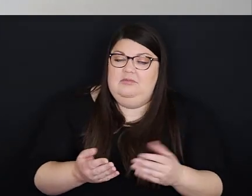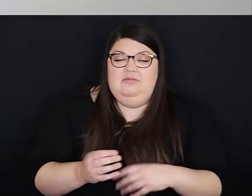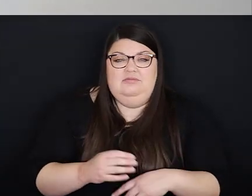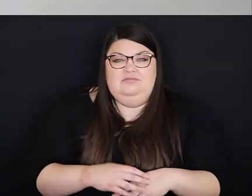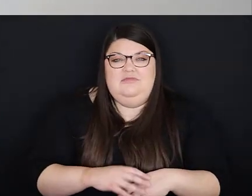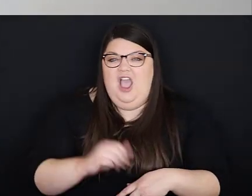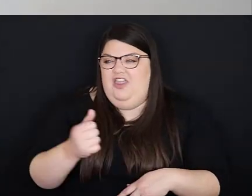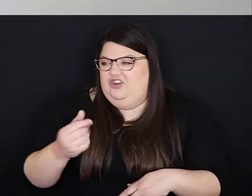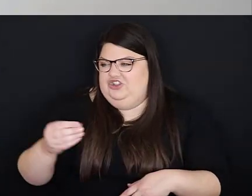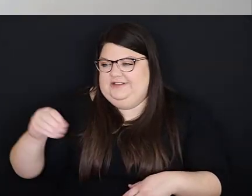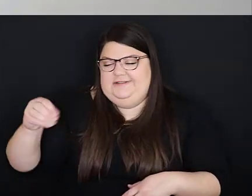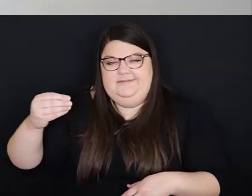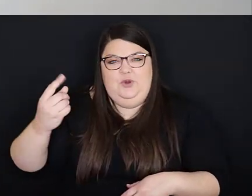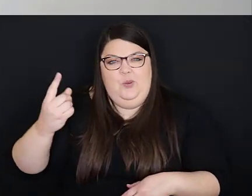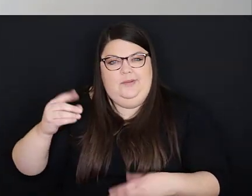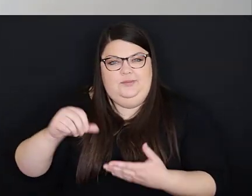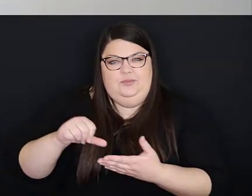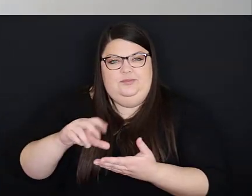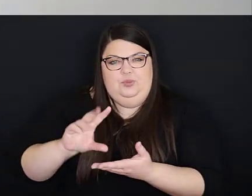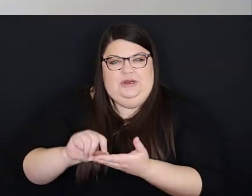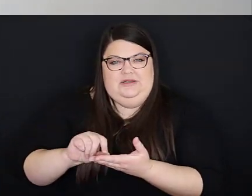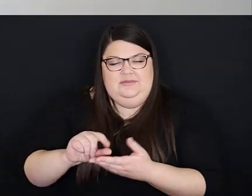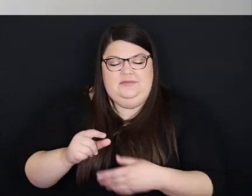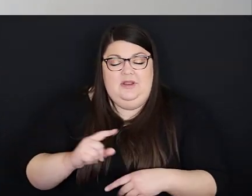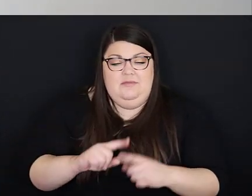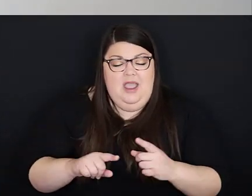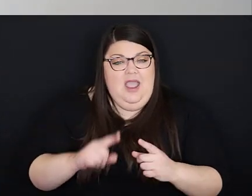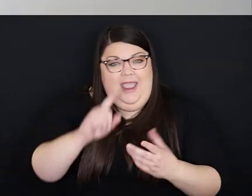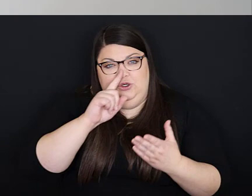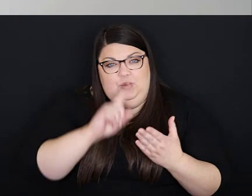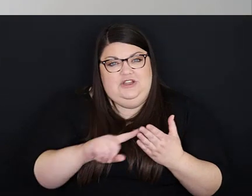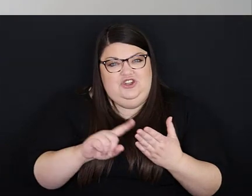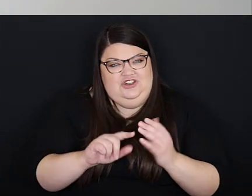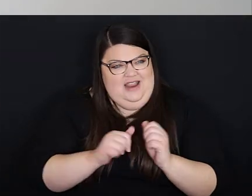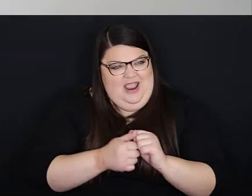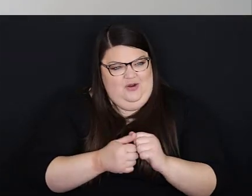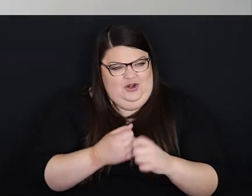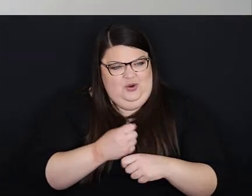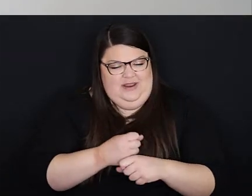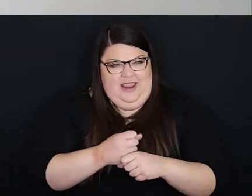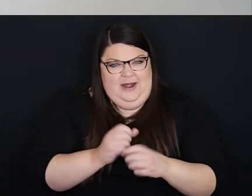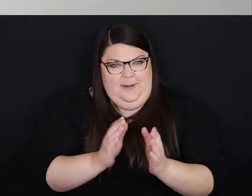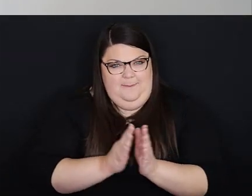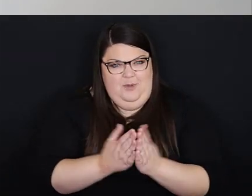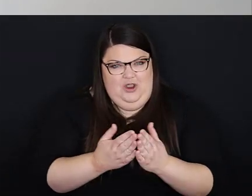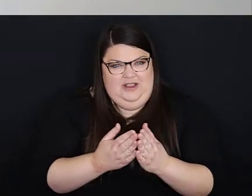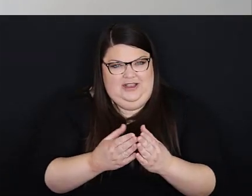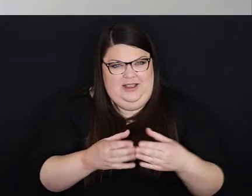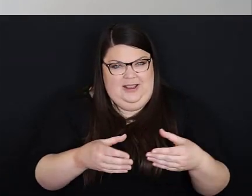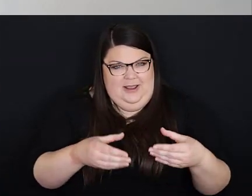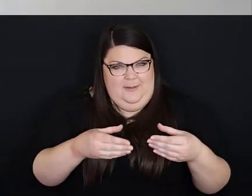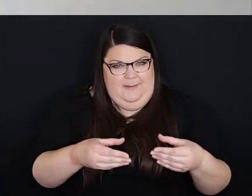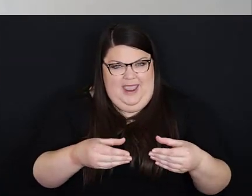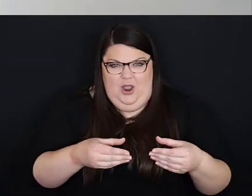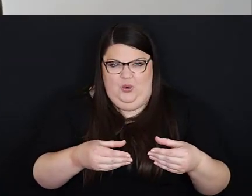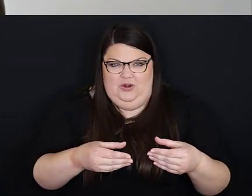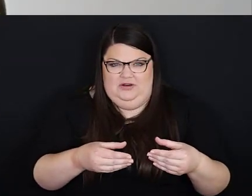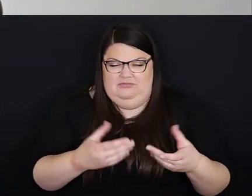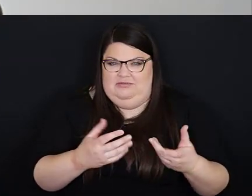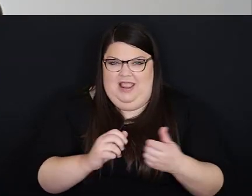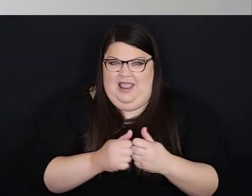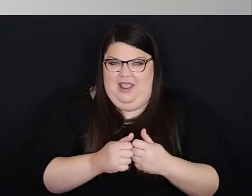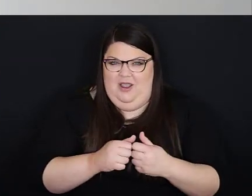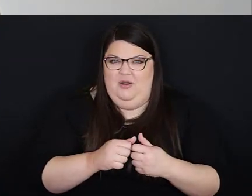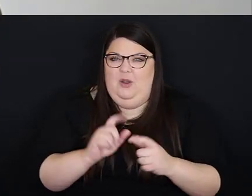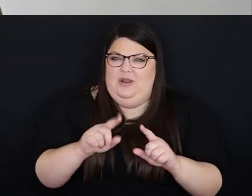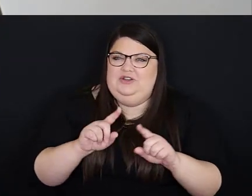and others are just simple prints. But, and then I had to research how you get books of this sort bound. And I went to